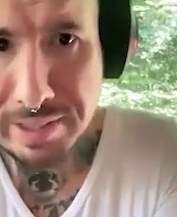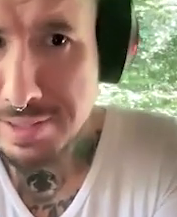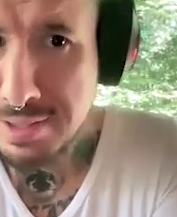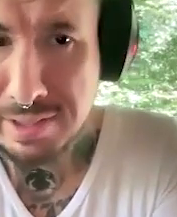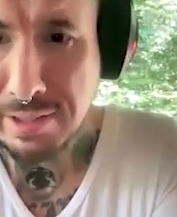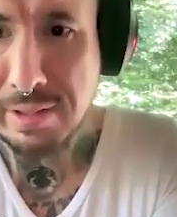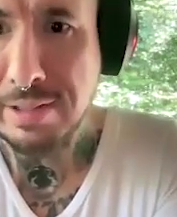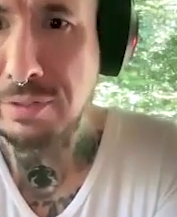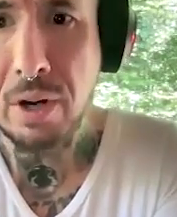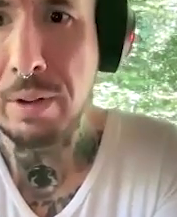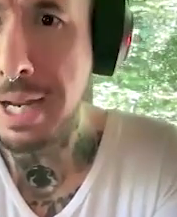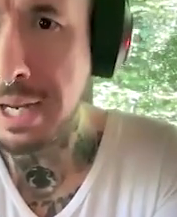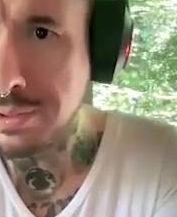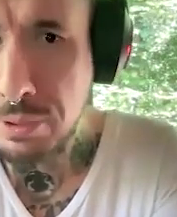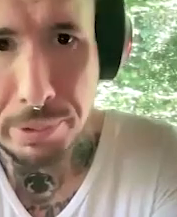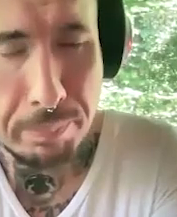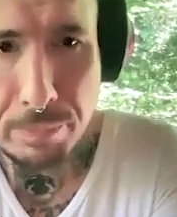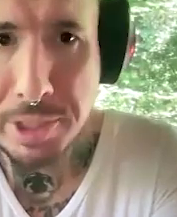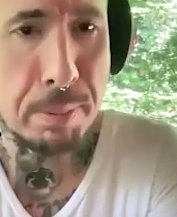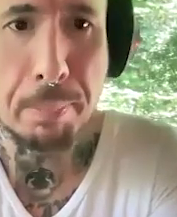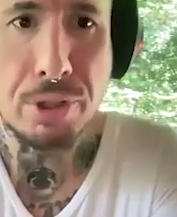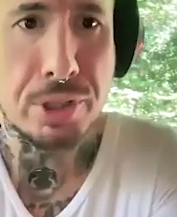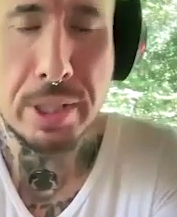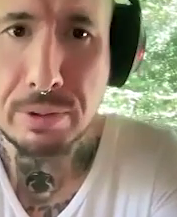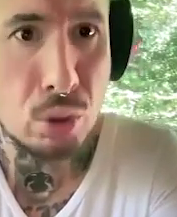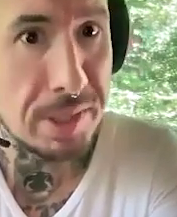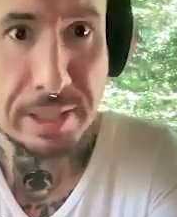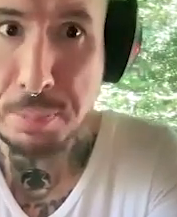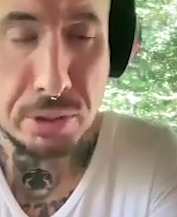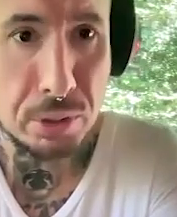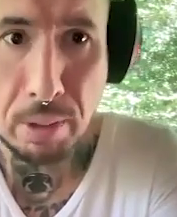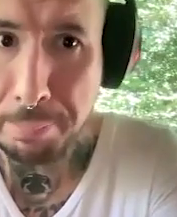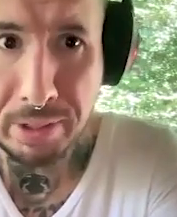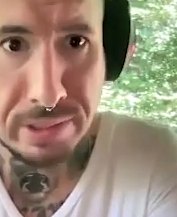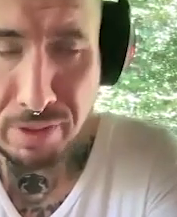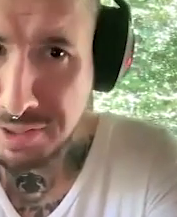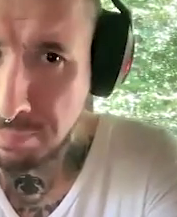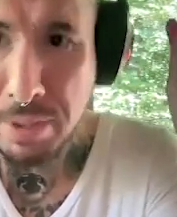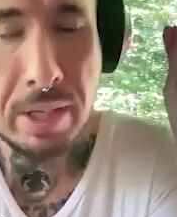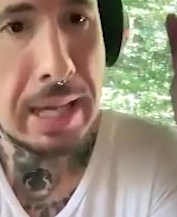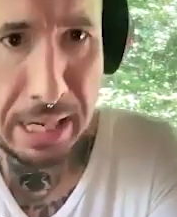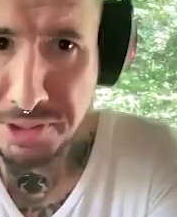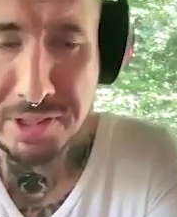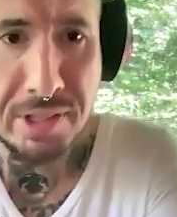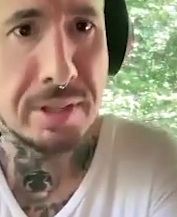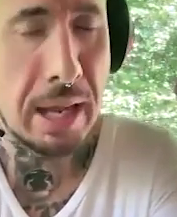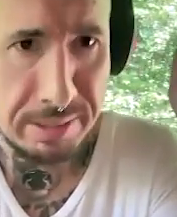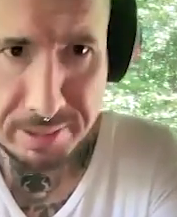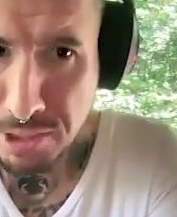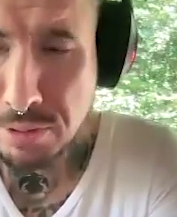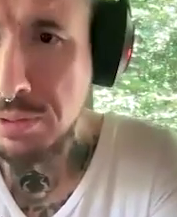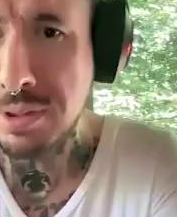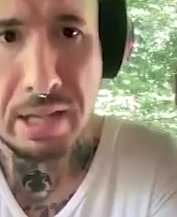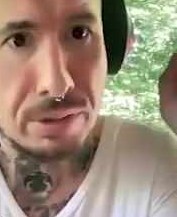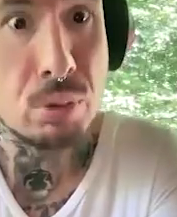violence, we look at these statistics as far as, disproportionate to us LGBTQI plus facing houselessness